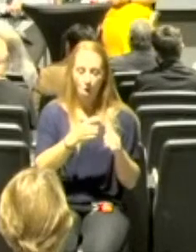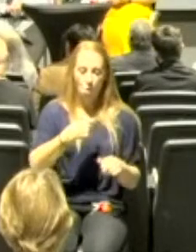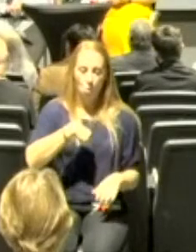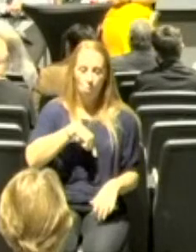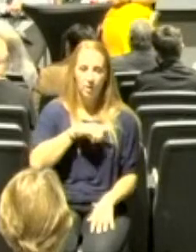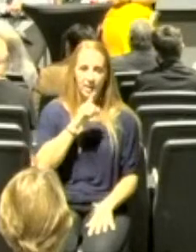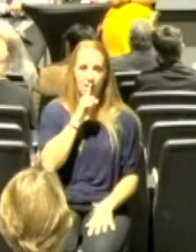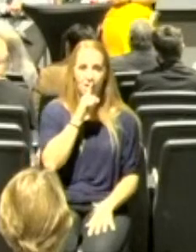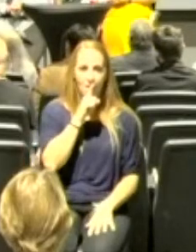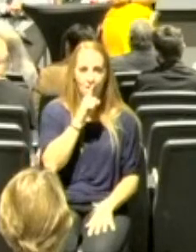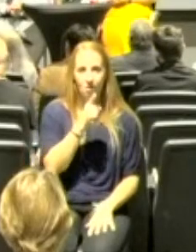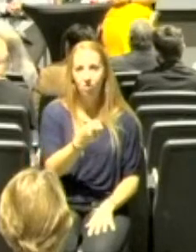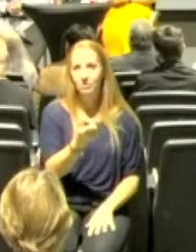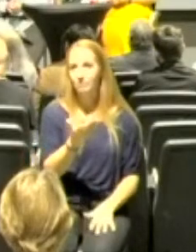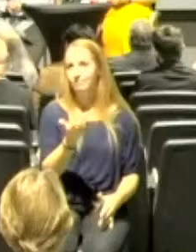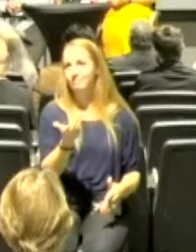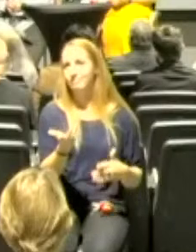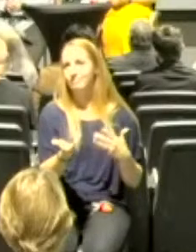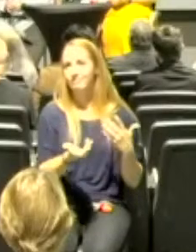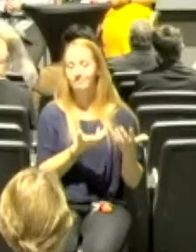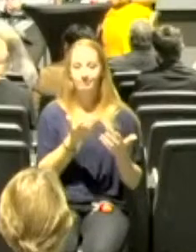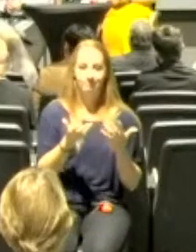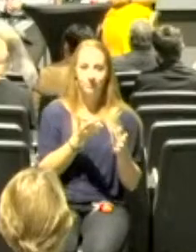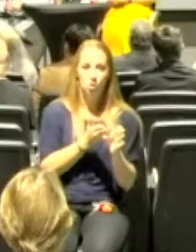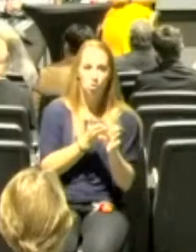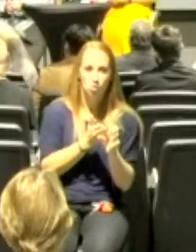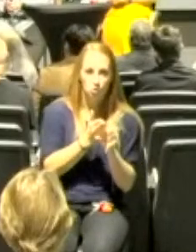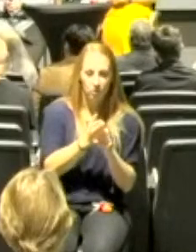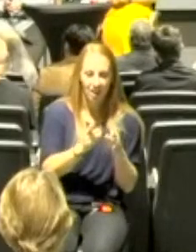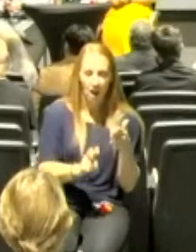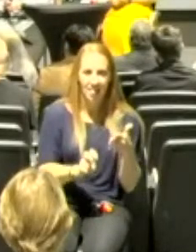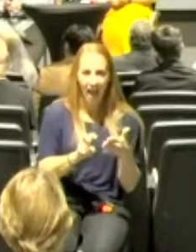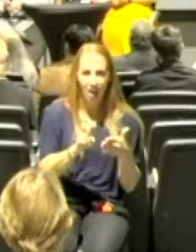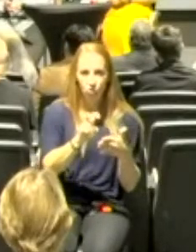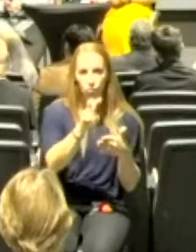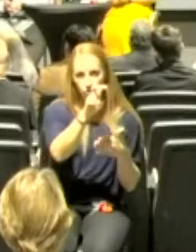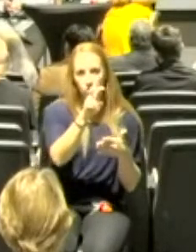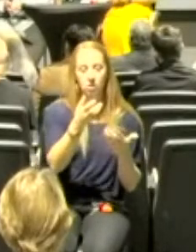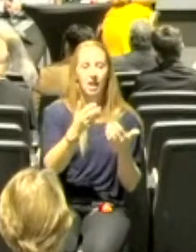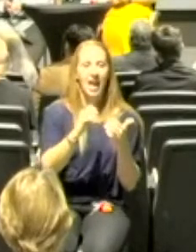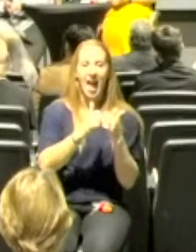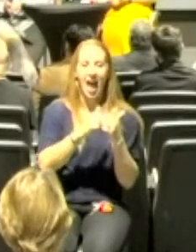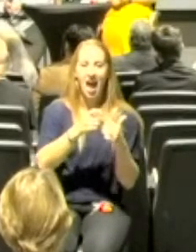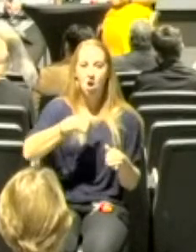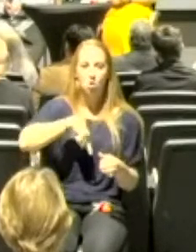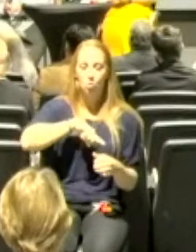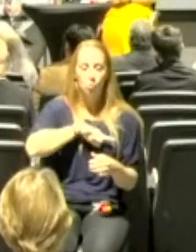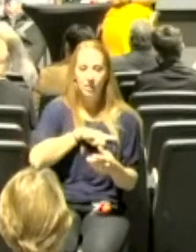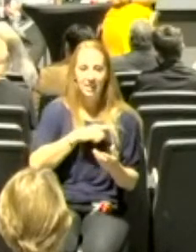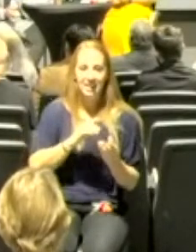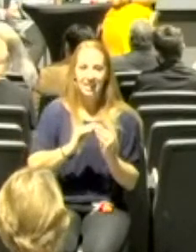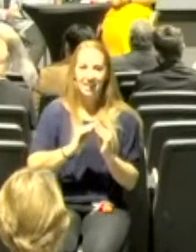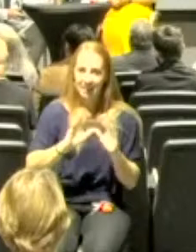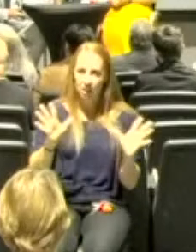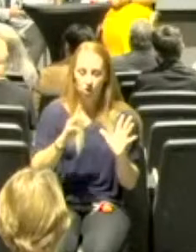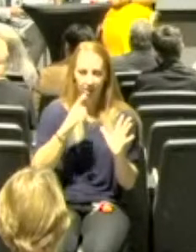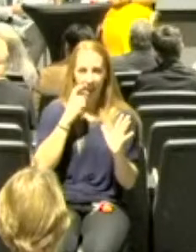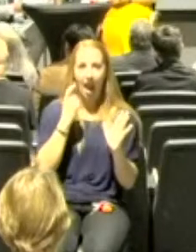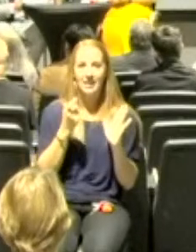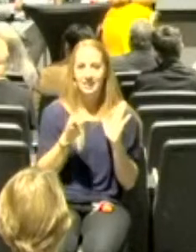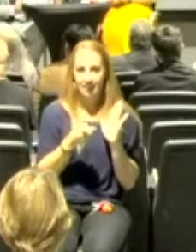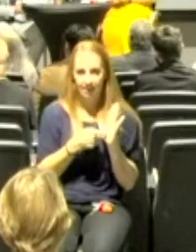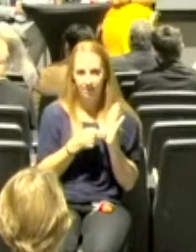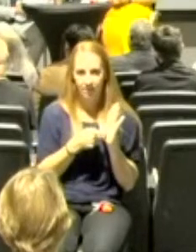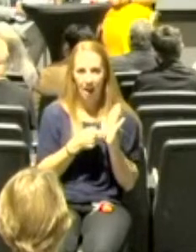crafting mobility and career ladders within the organization. How do we begin to clearly identify those, that